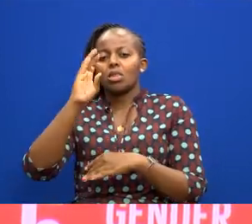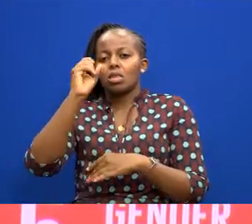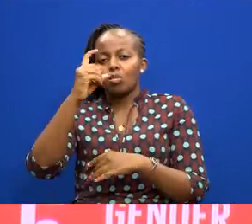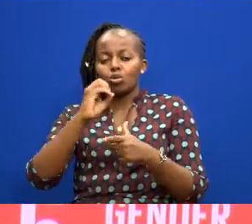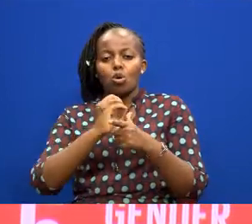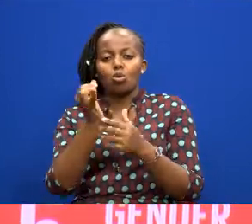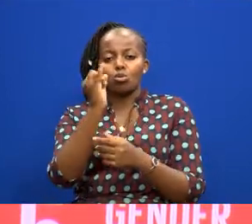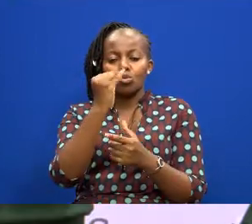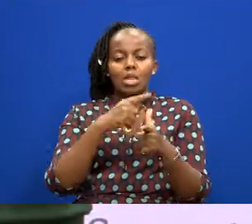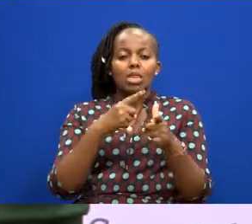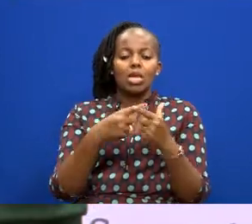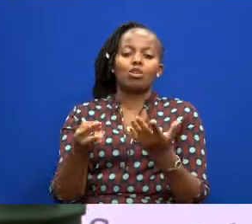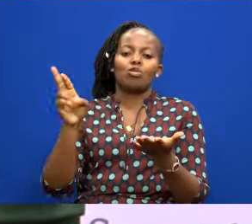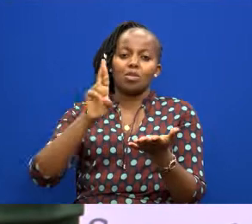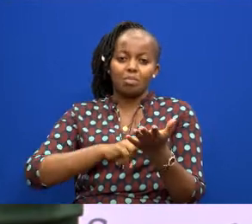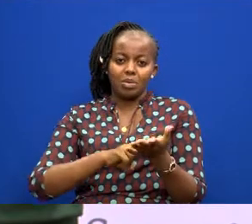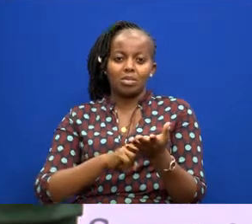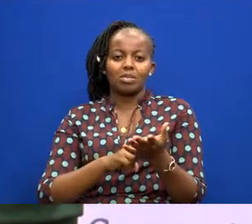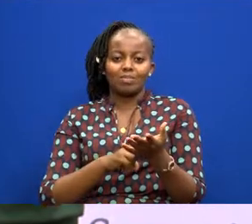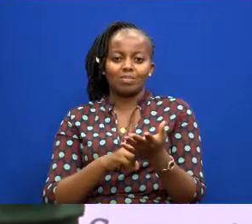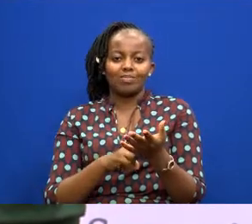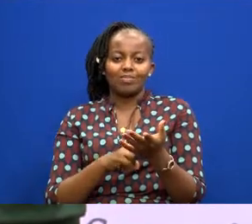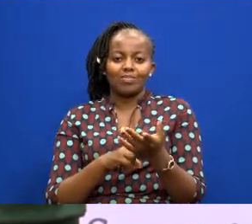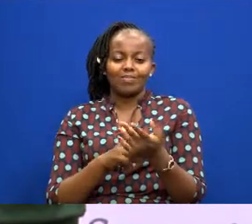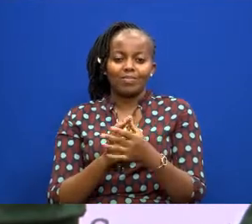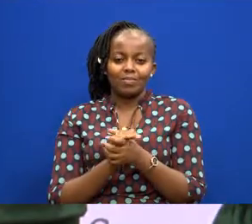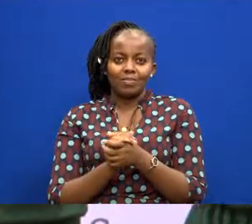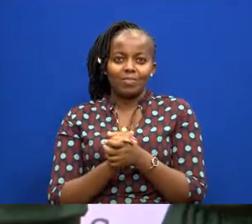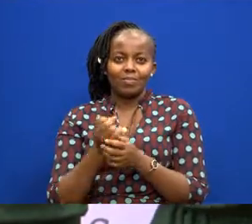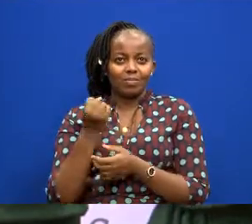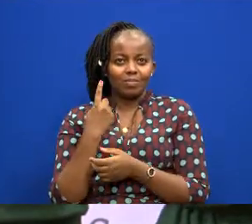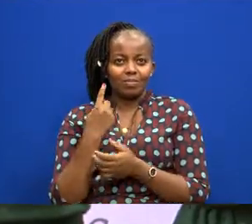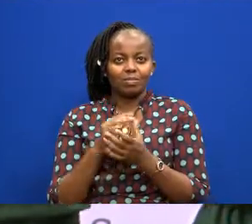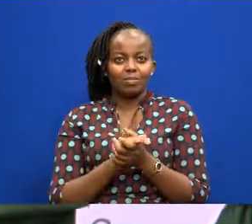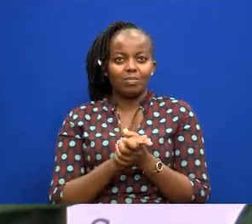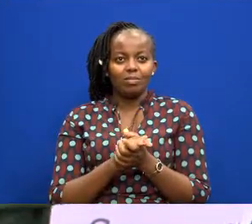it again. You forfeited your chance, you repeat it again. Sawa sawa. Who was second? Please go.